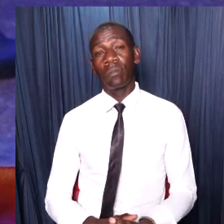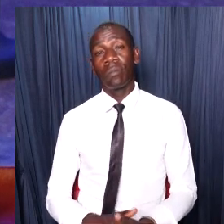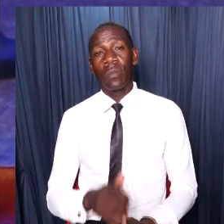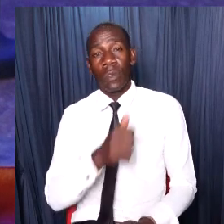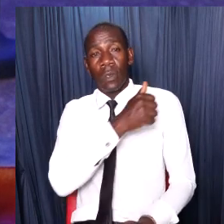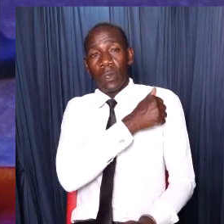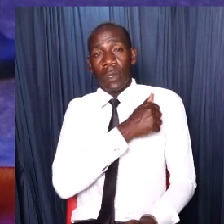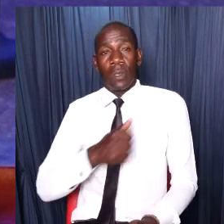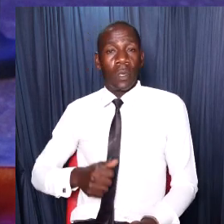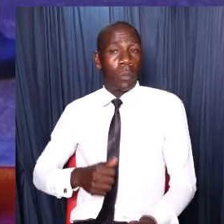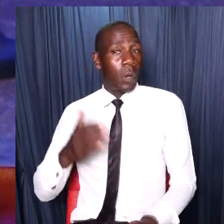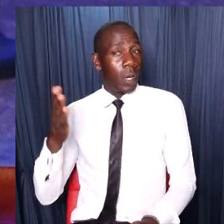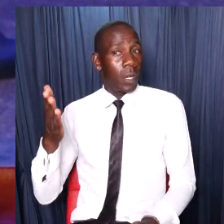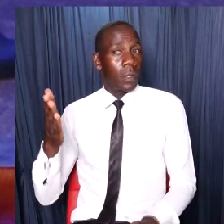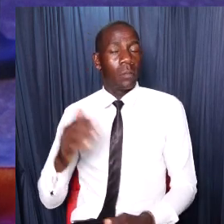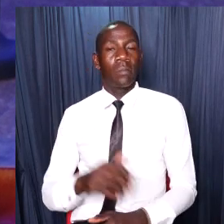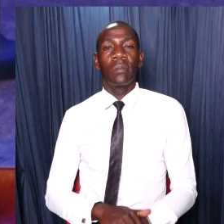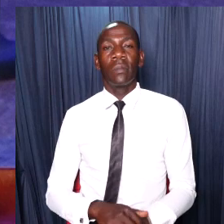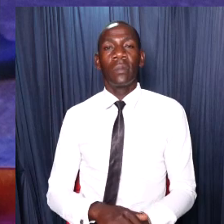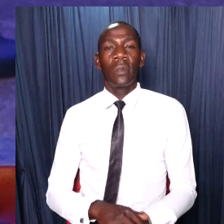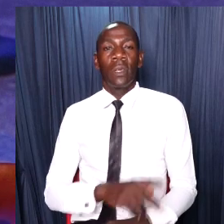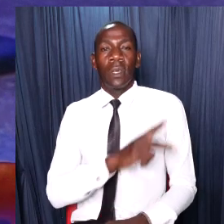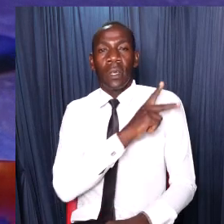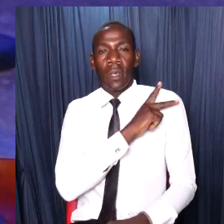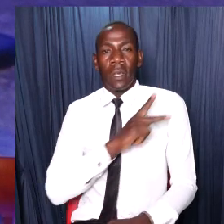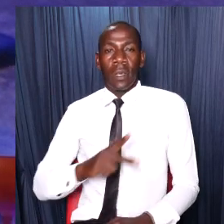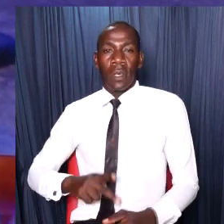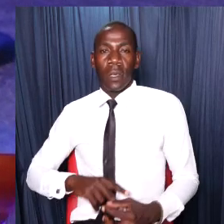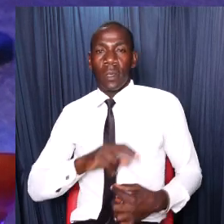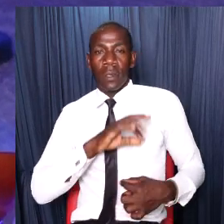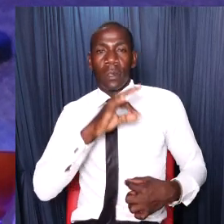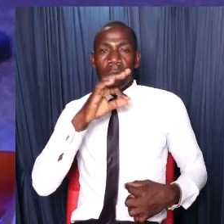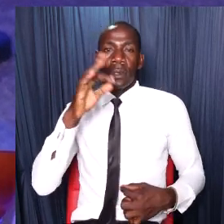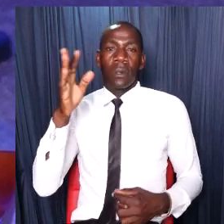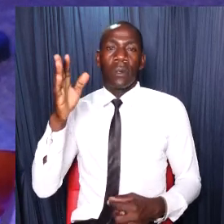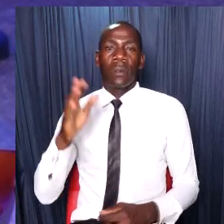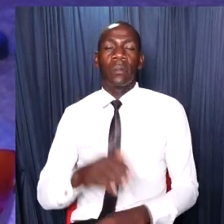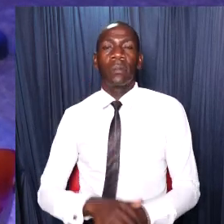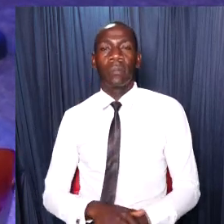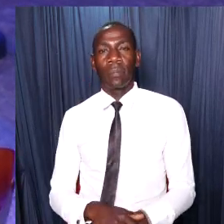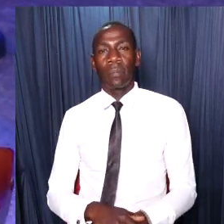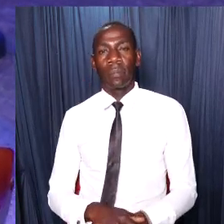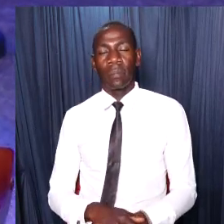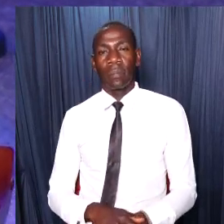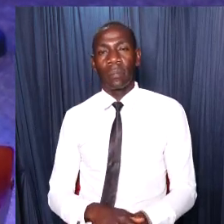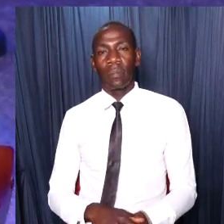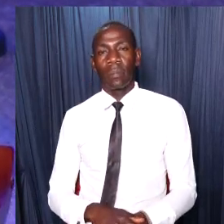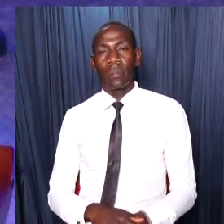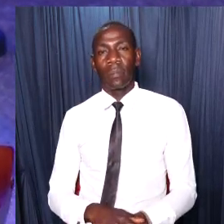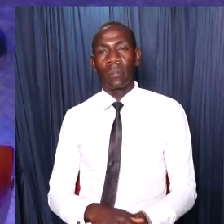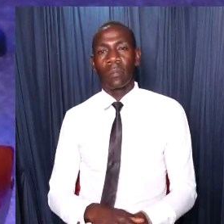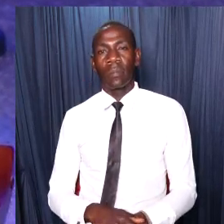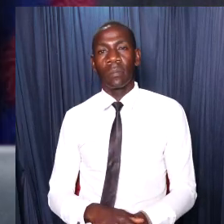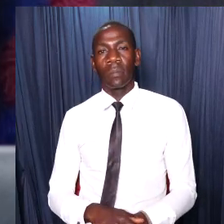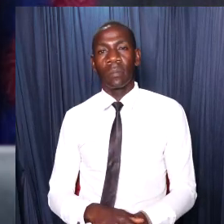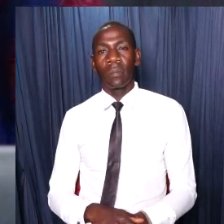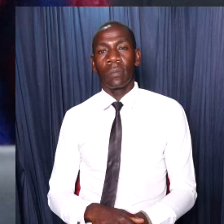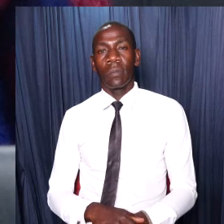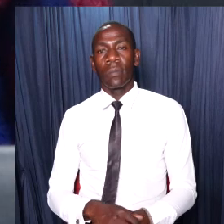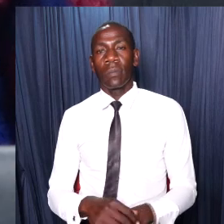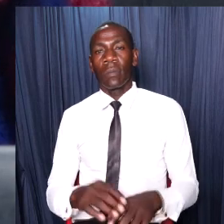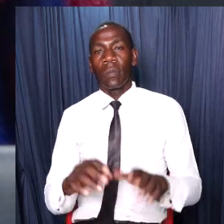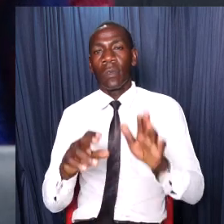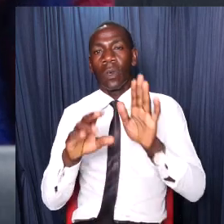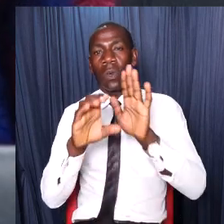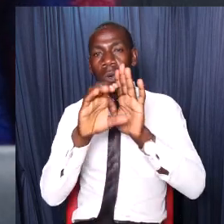Hallelujah. Samuel huyo. It's Samuel. Na mfalme Sauli. And the king Saul.